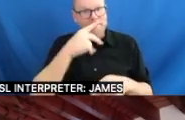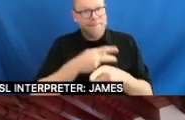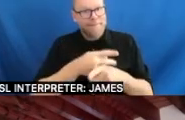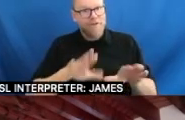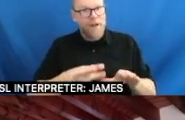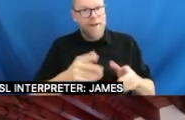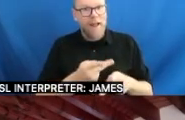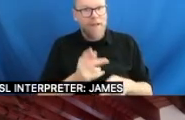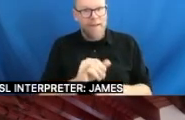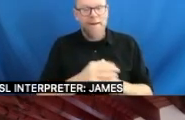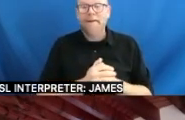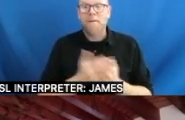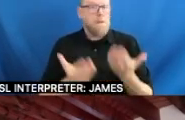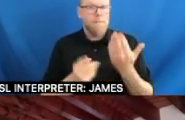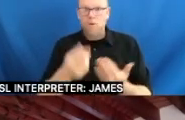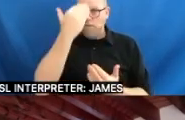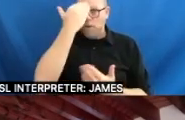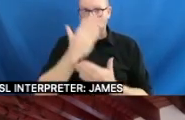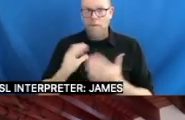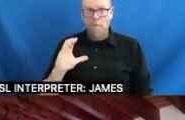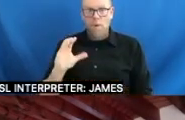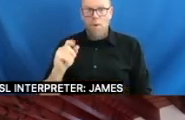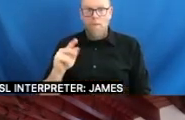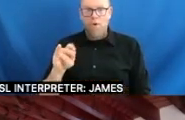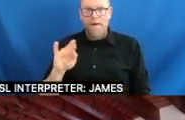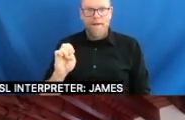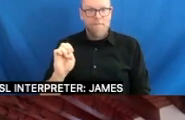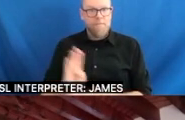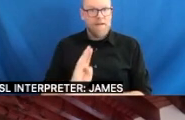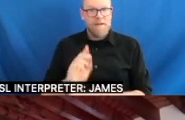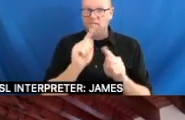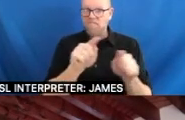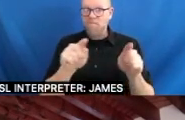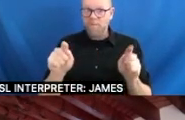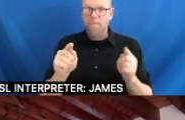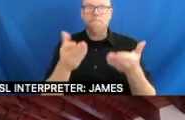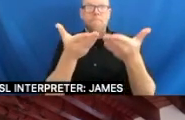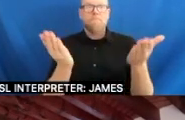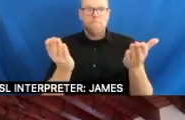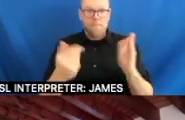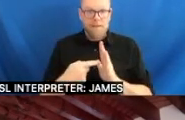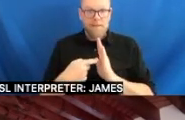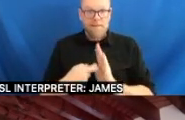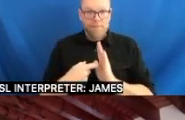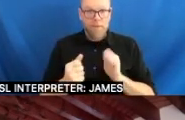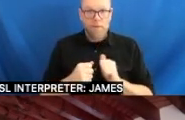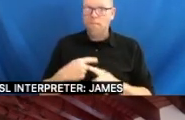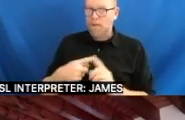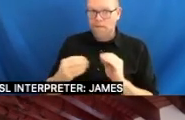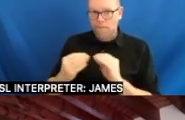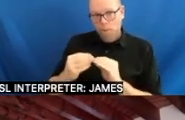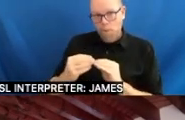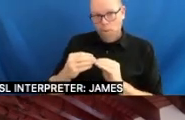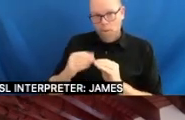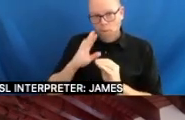some cooperatives that you might know. Um, these examples and the ones that we're about to share demonstrate